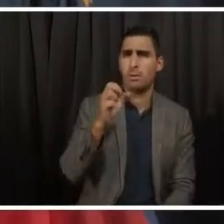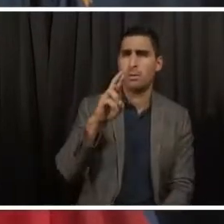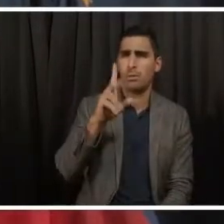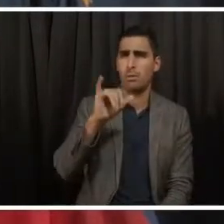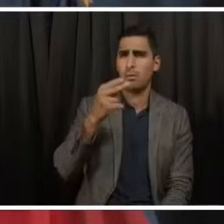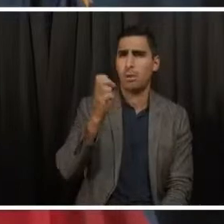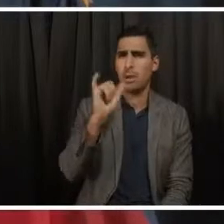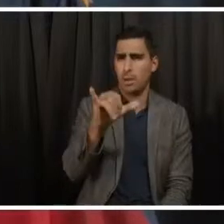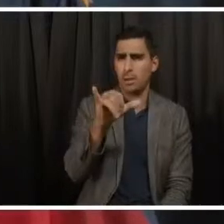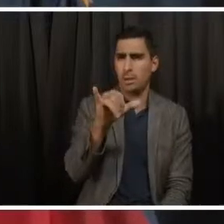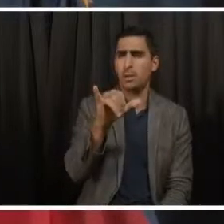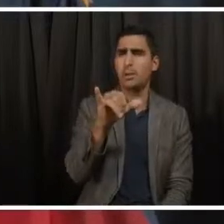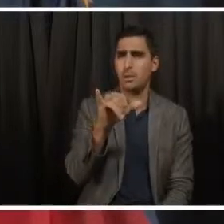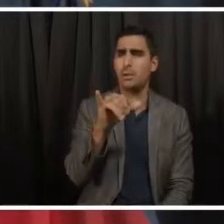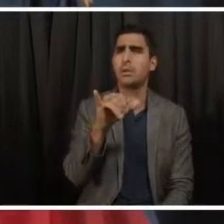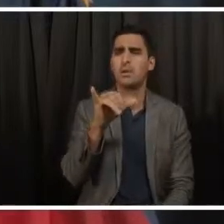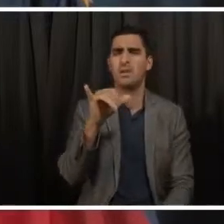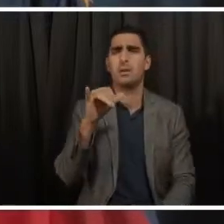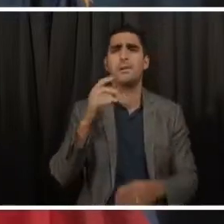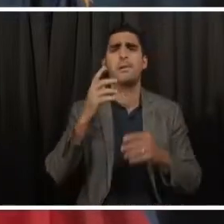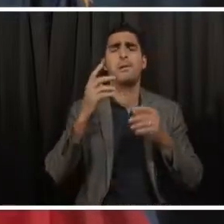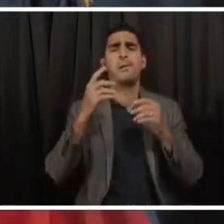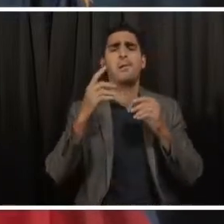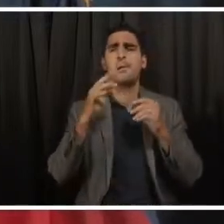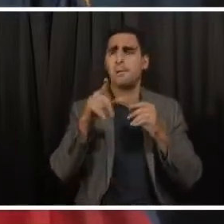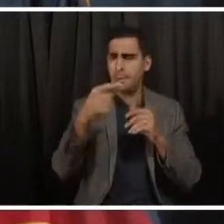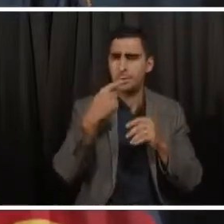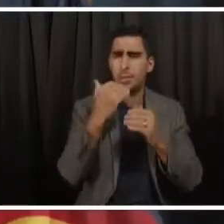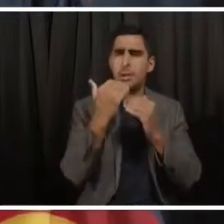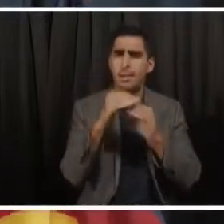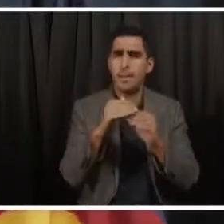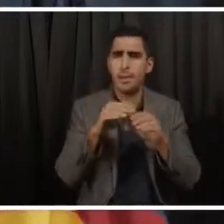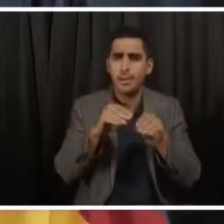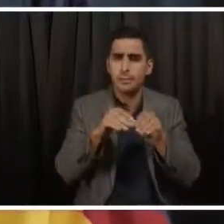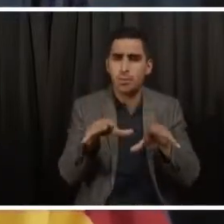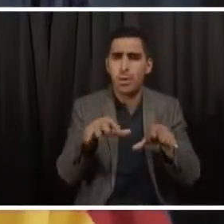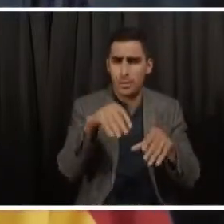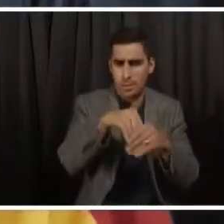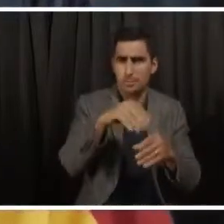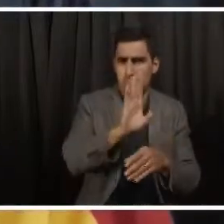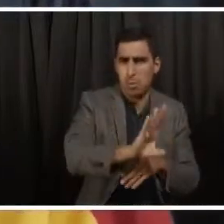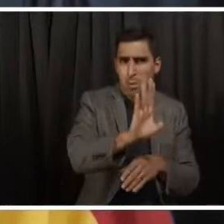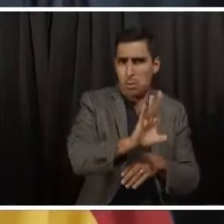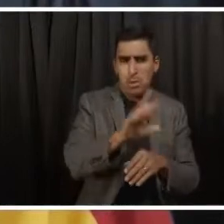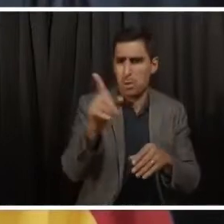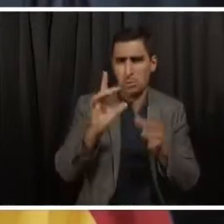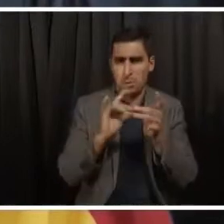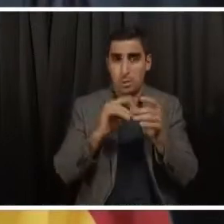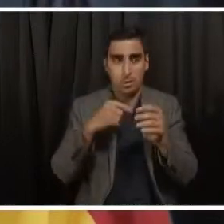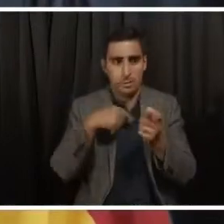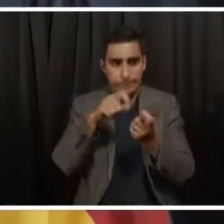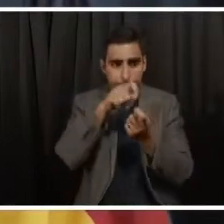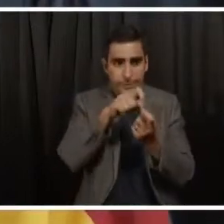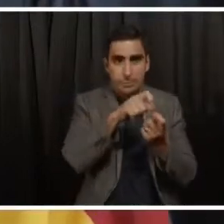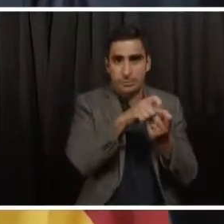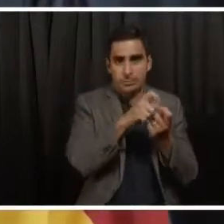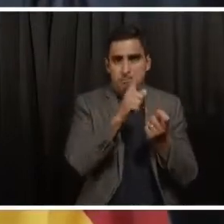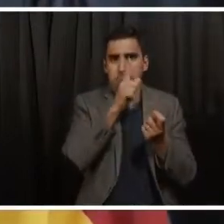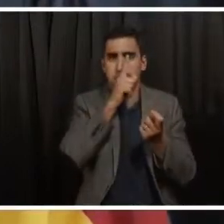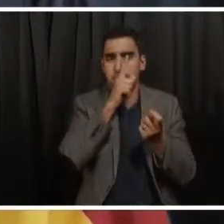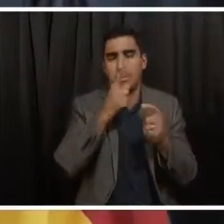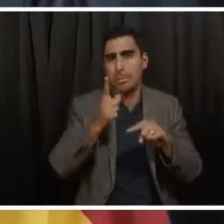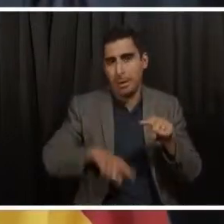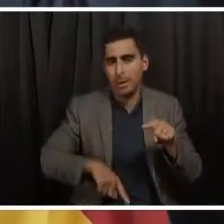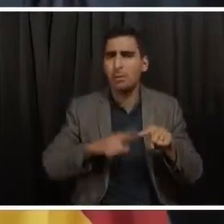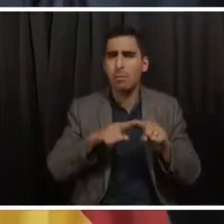When you say about limited community spread in Boulder, I know you said you can't specific numbers, but how should